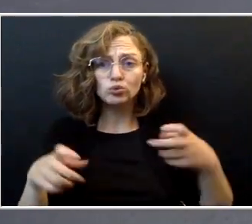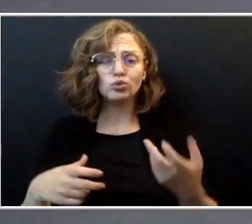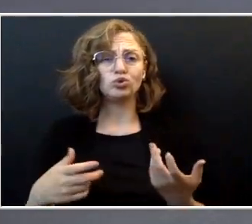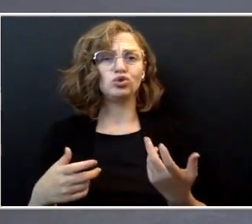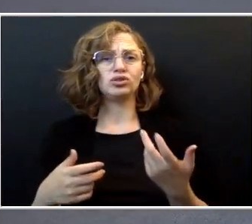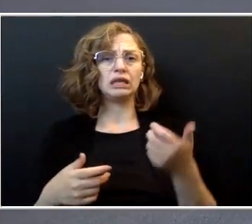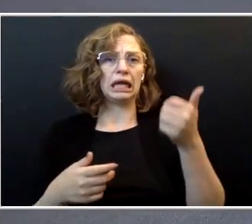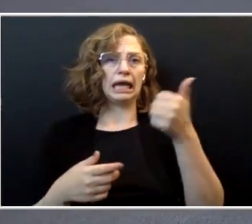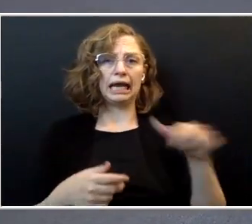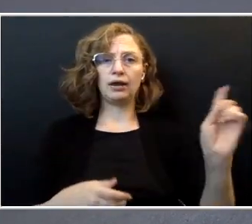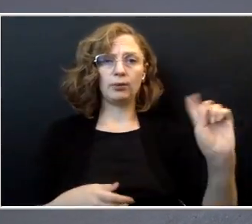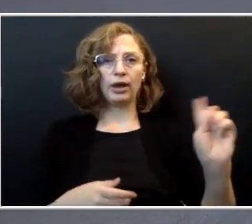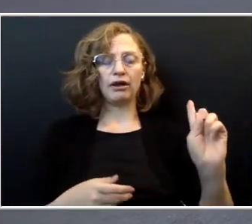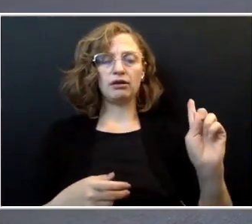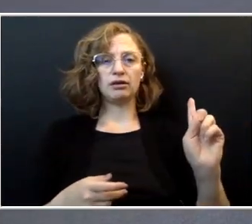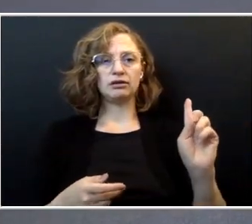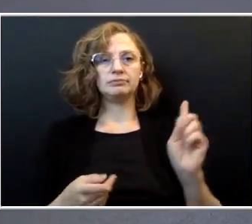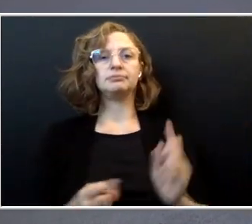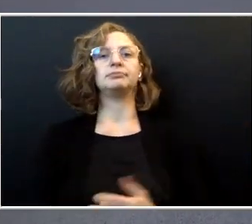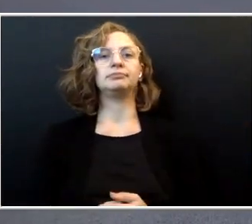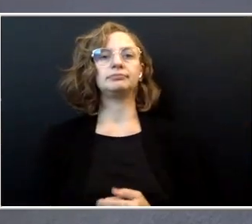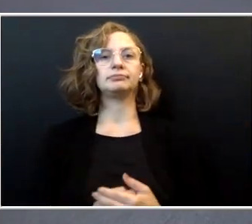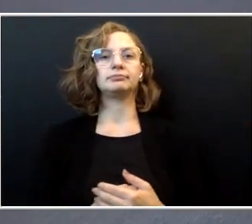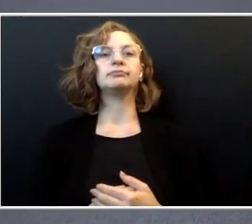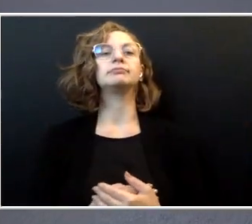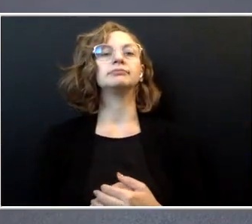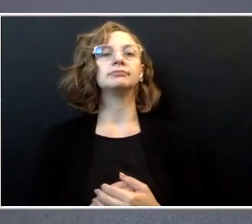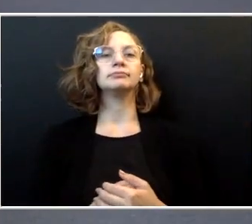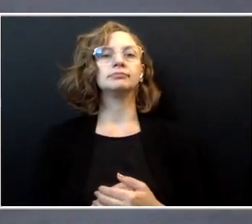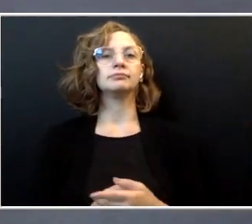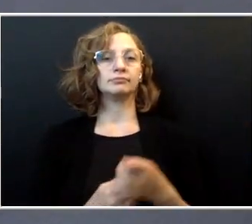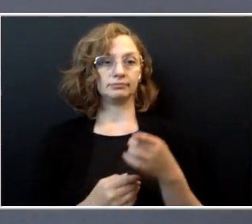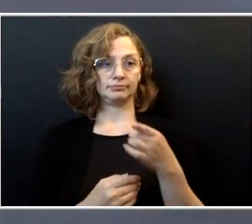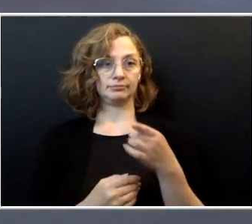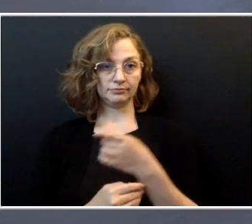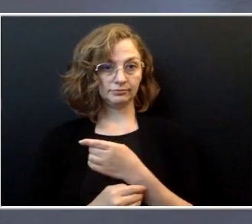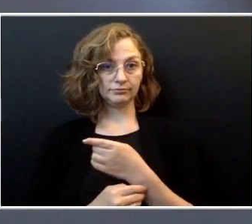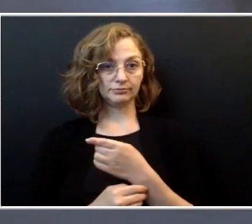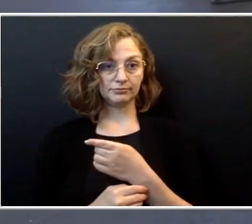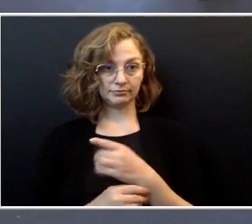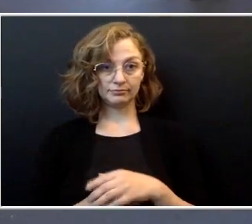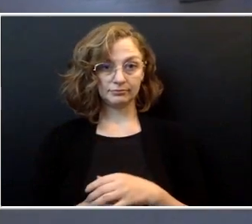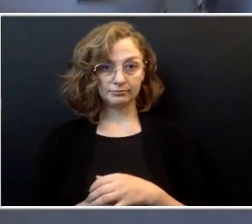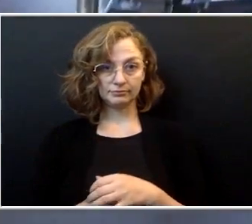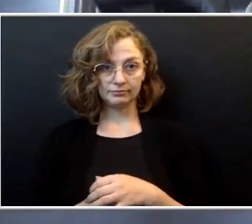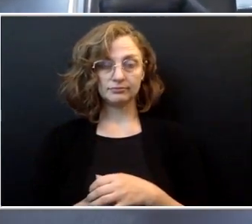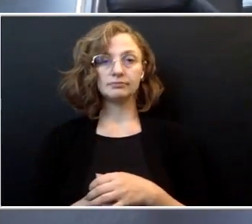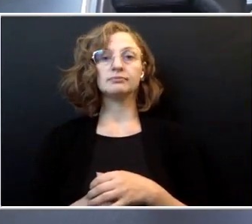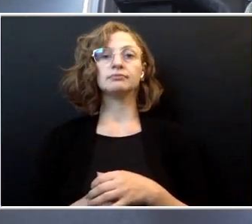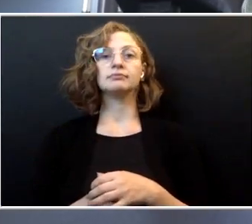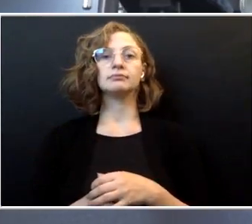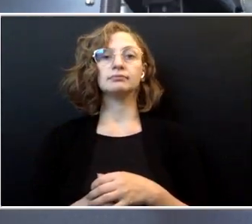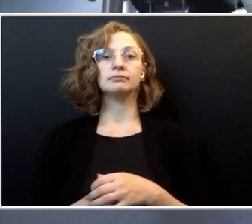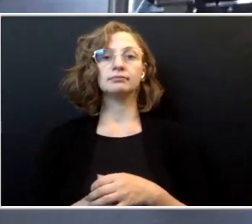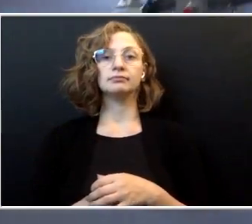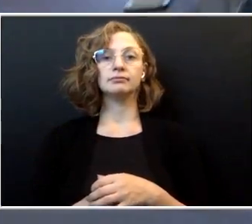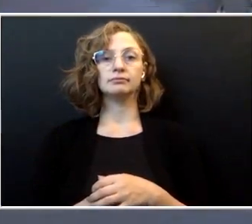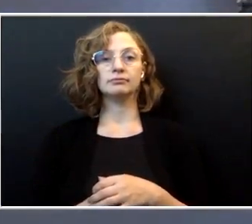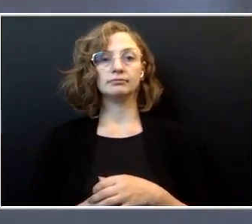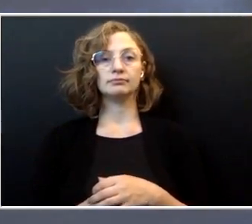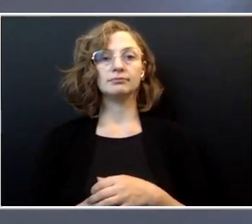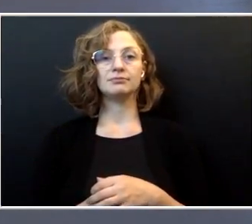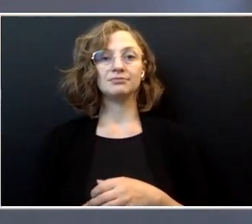we're going to cross our hands across our chest. You're going to lean all the way back in your chair. You're going to sit up, stand up, and then